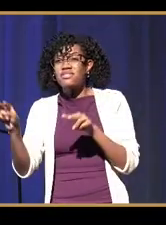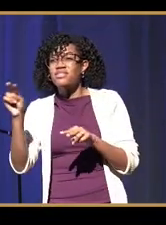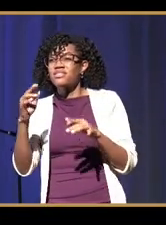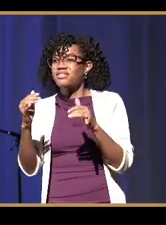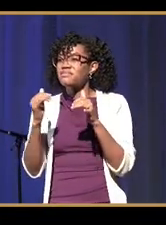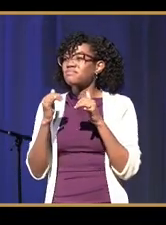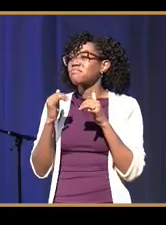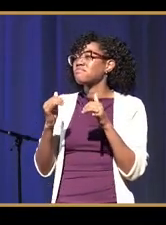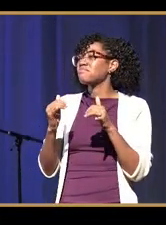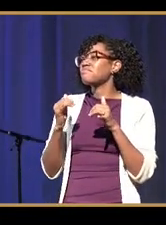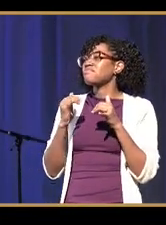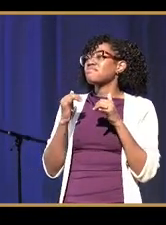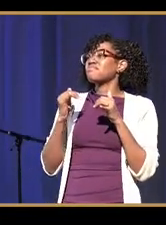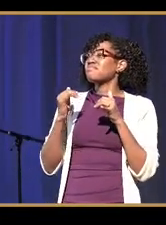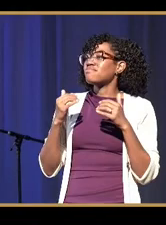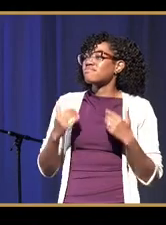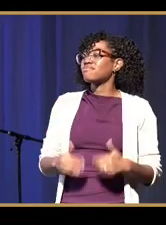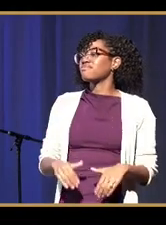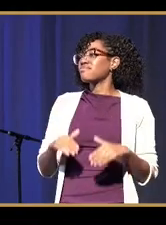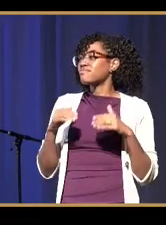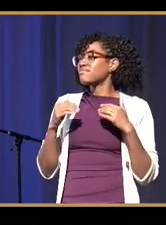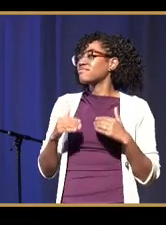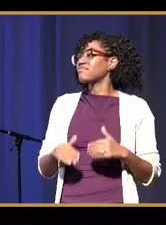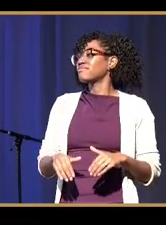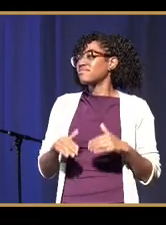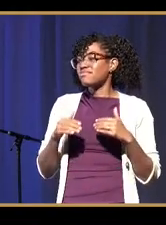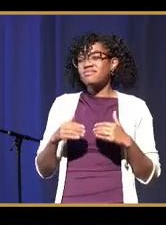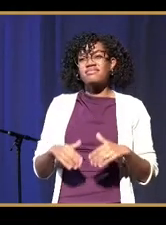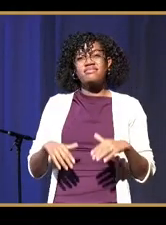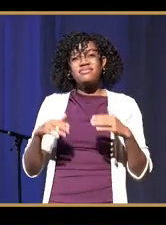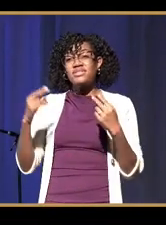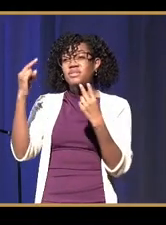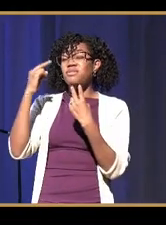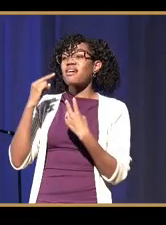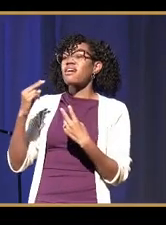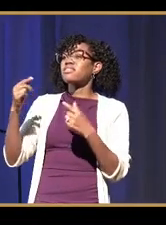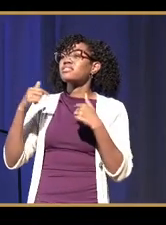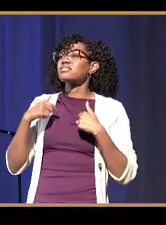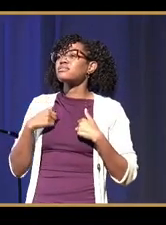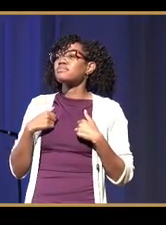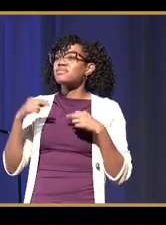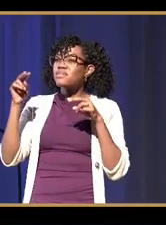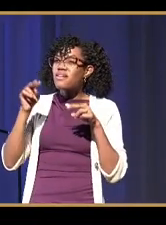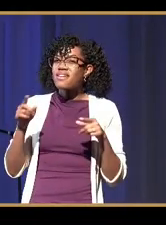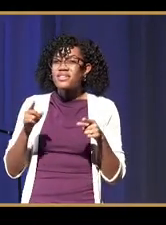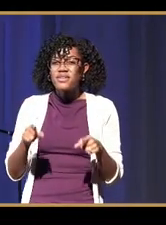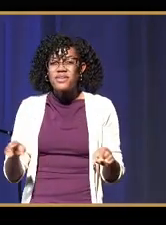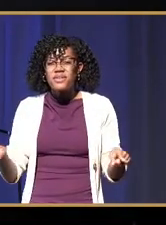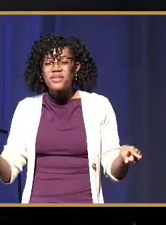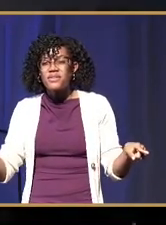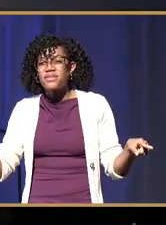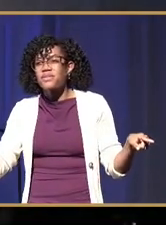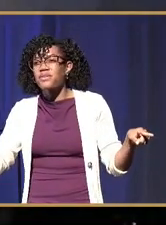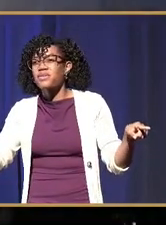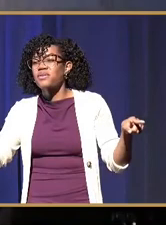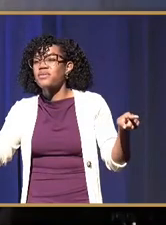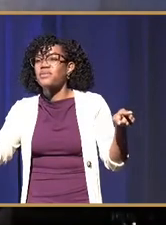He's watching me and you, yeah. Somebody is watching me and you.